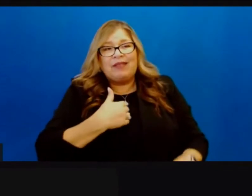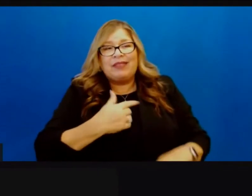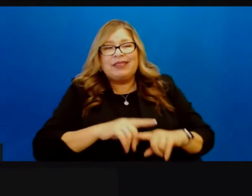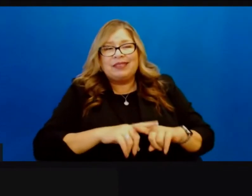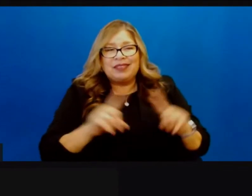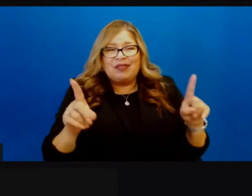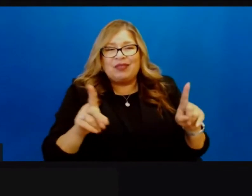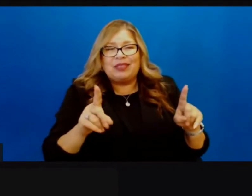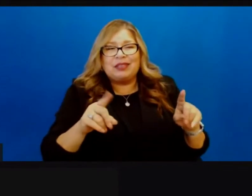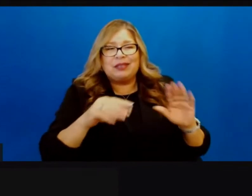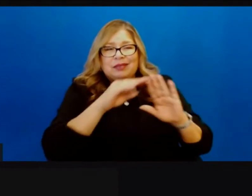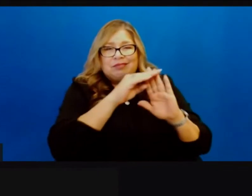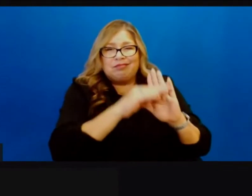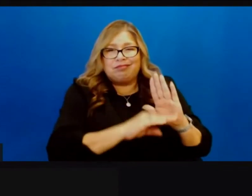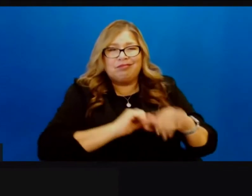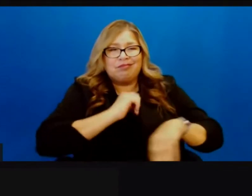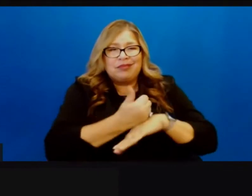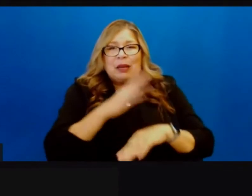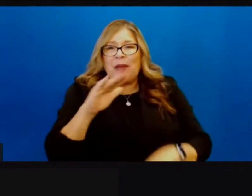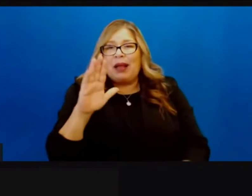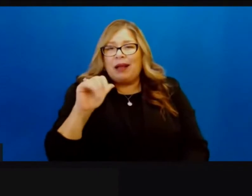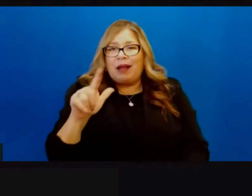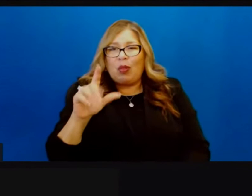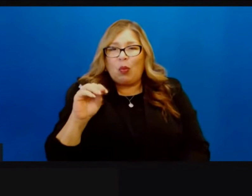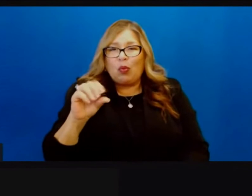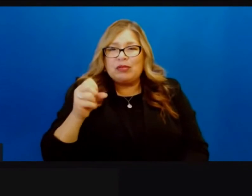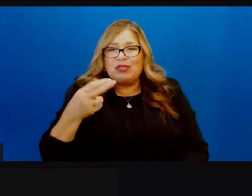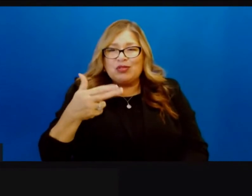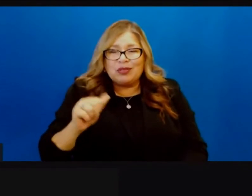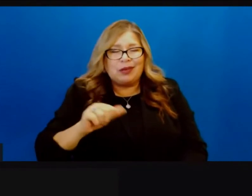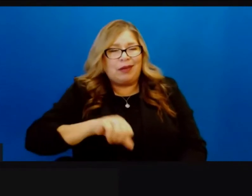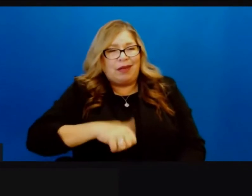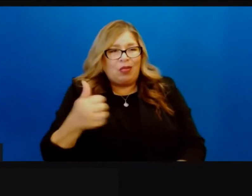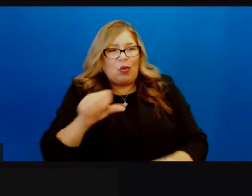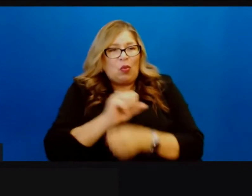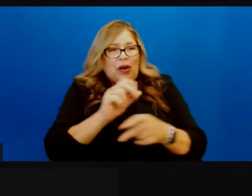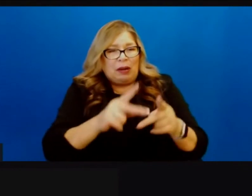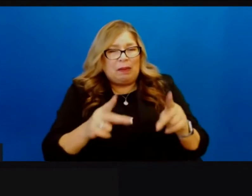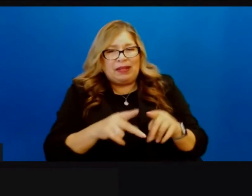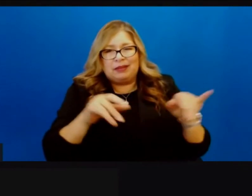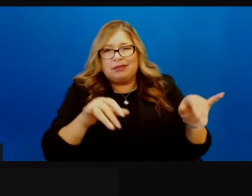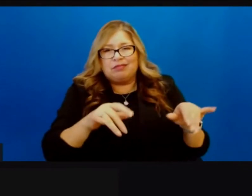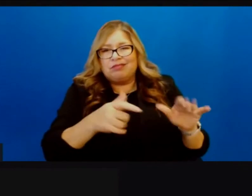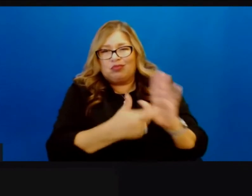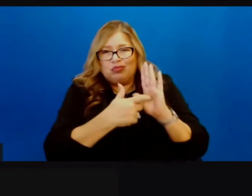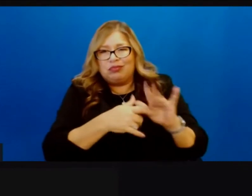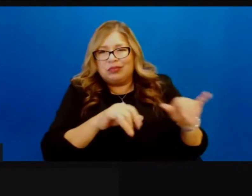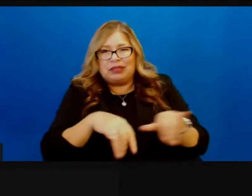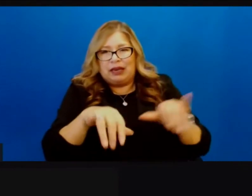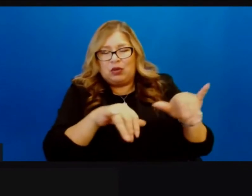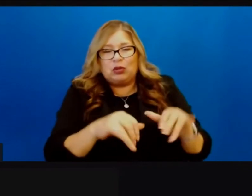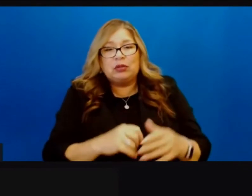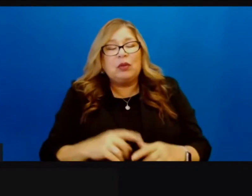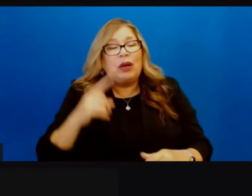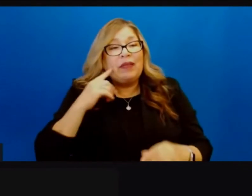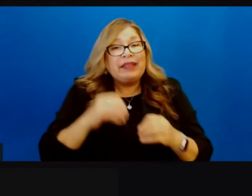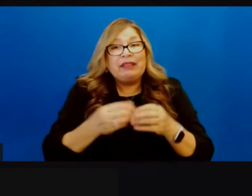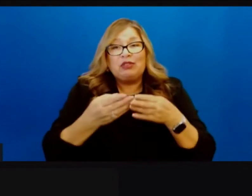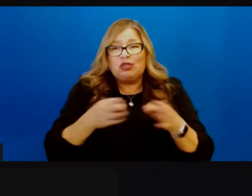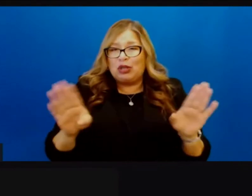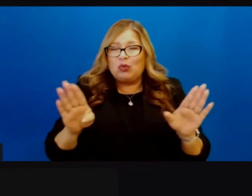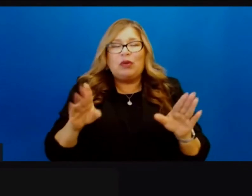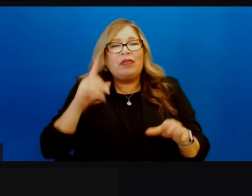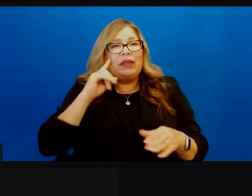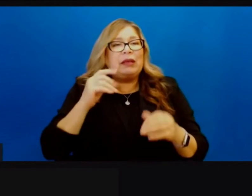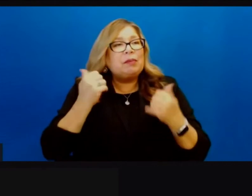standards led by Cal OSHA and other workplace standards. But in general, I think many schools are going to be